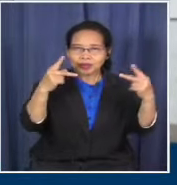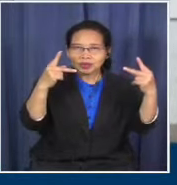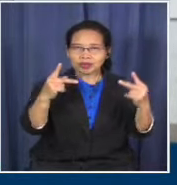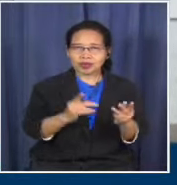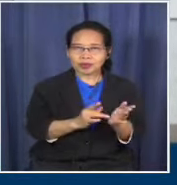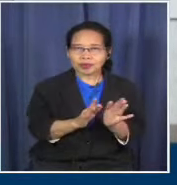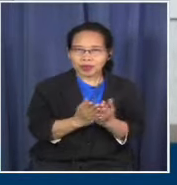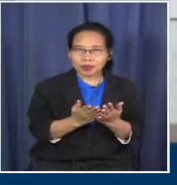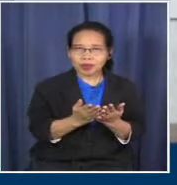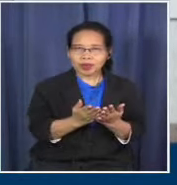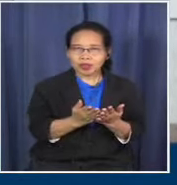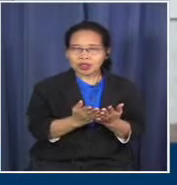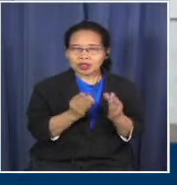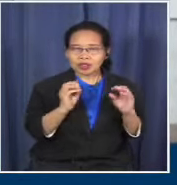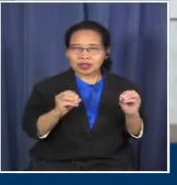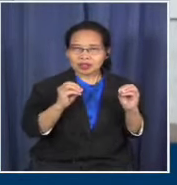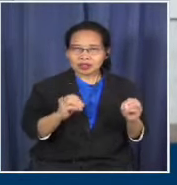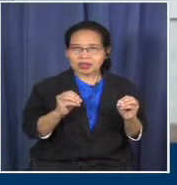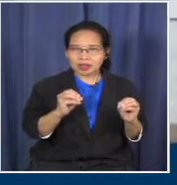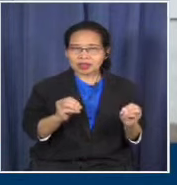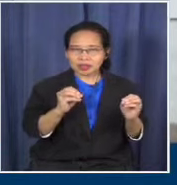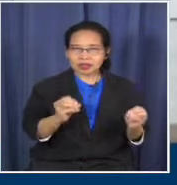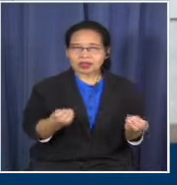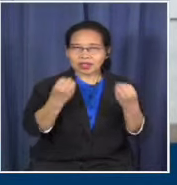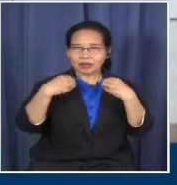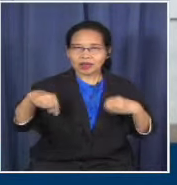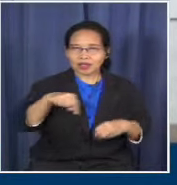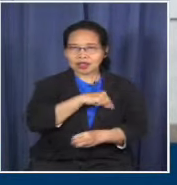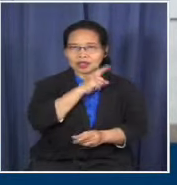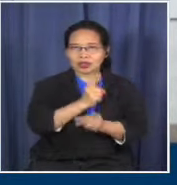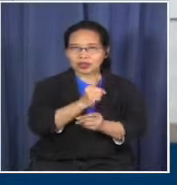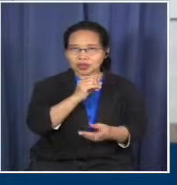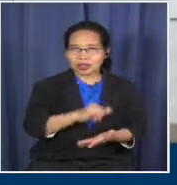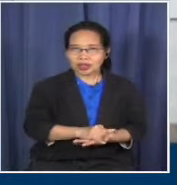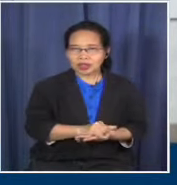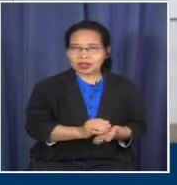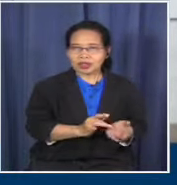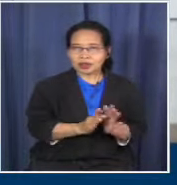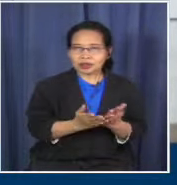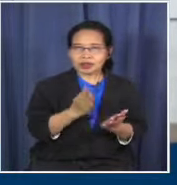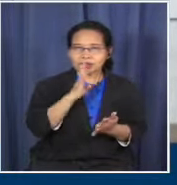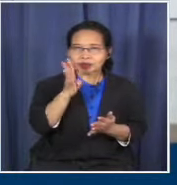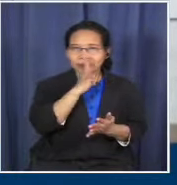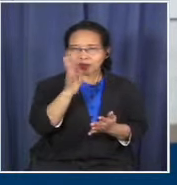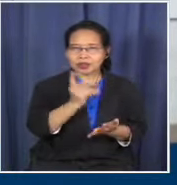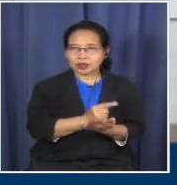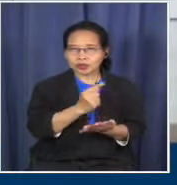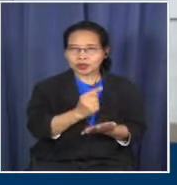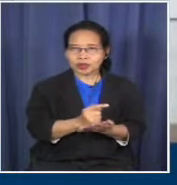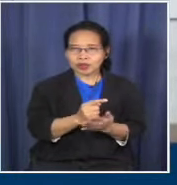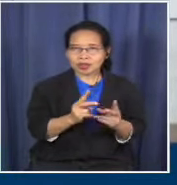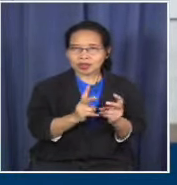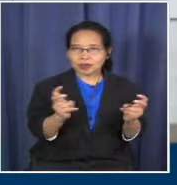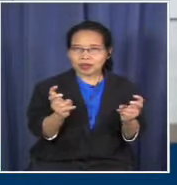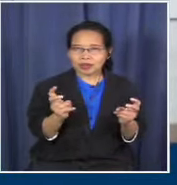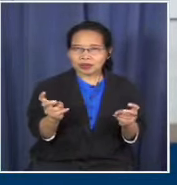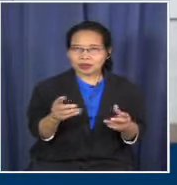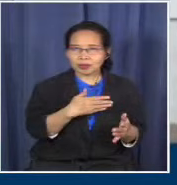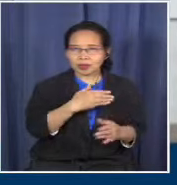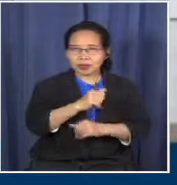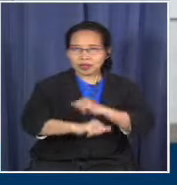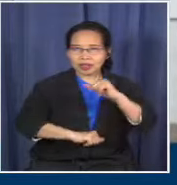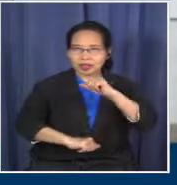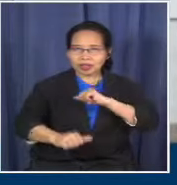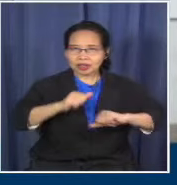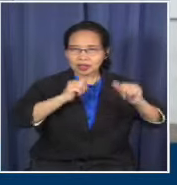of the Bible teaches us, gives us the guarantee that the Bible speaks the truth even before